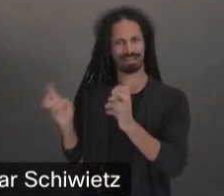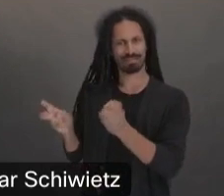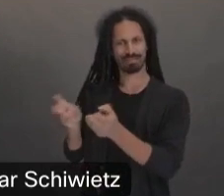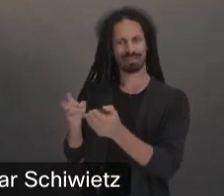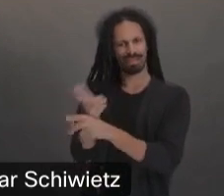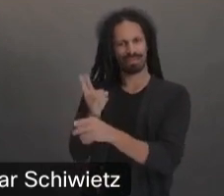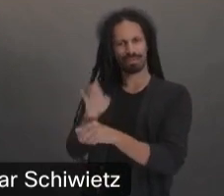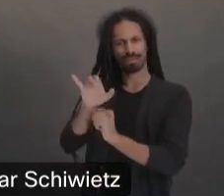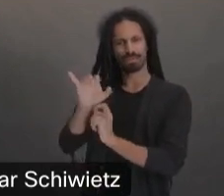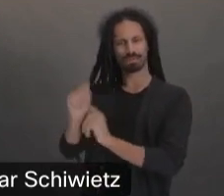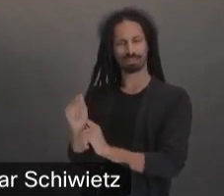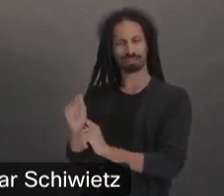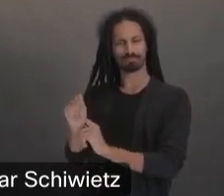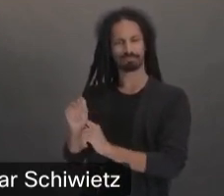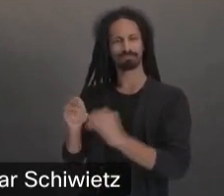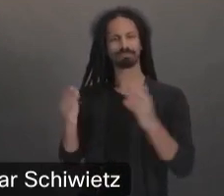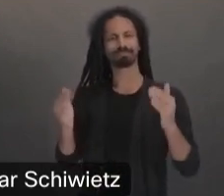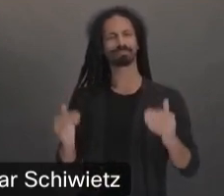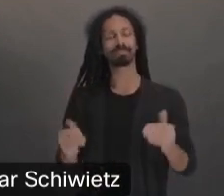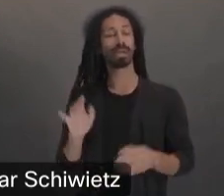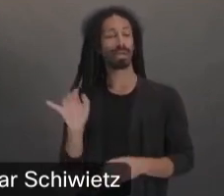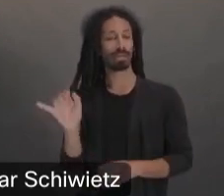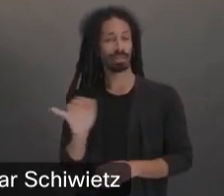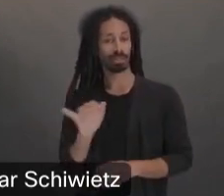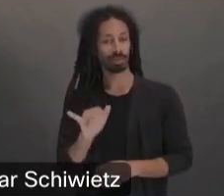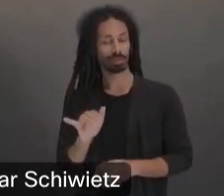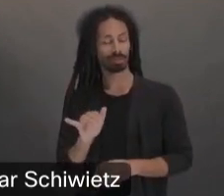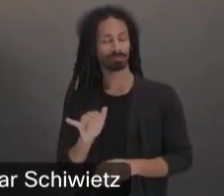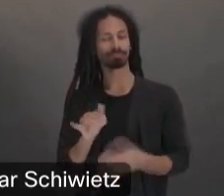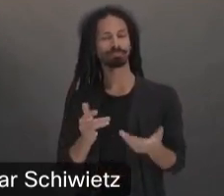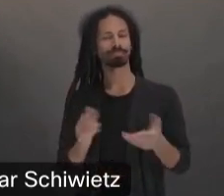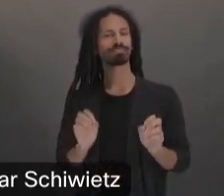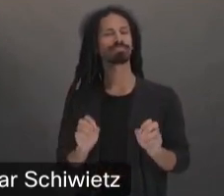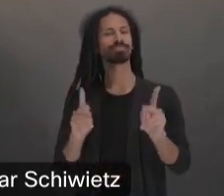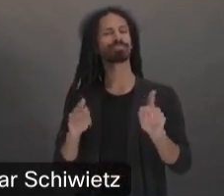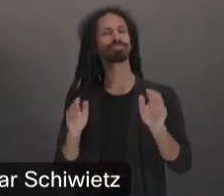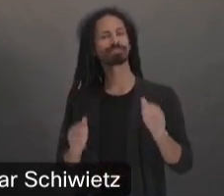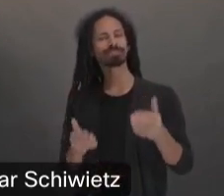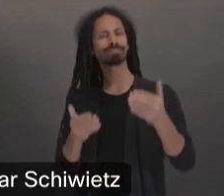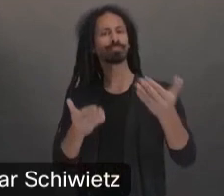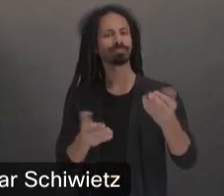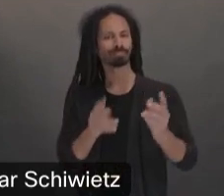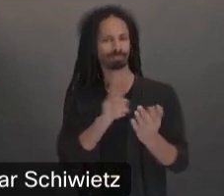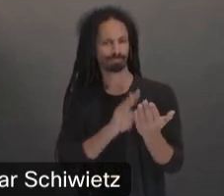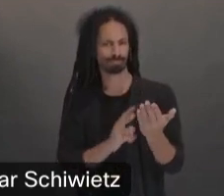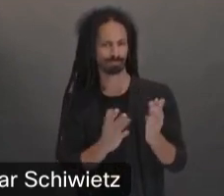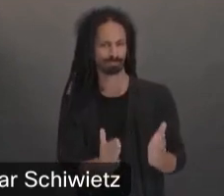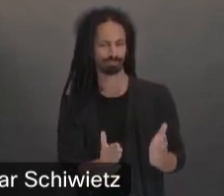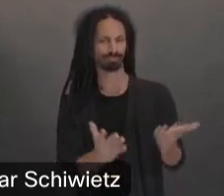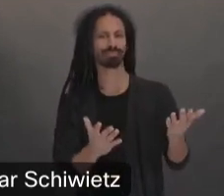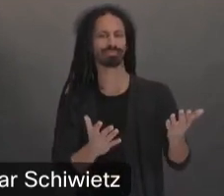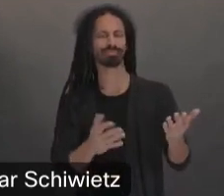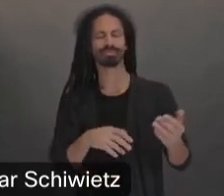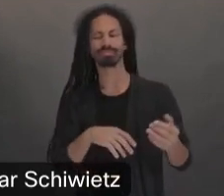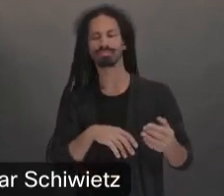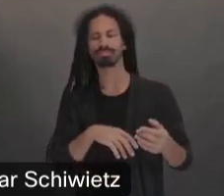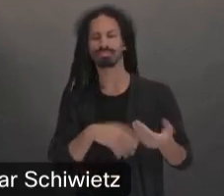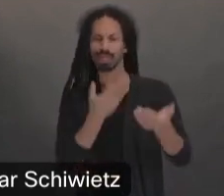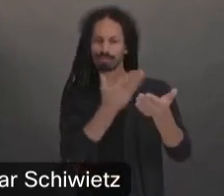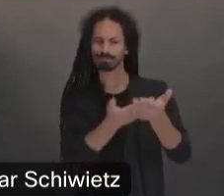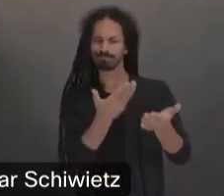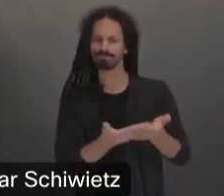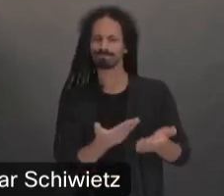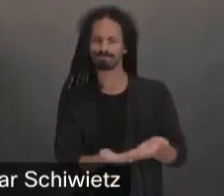you to present the reader with an opportunity to establish the validity of